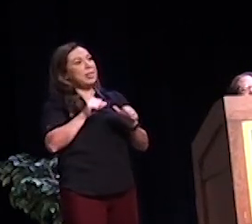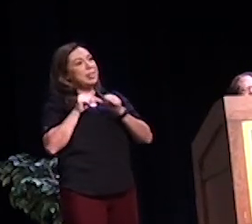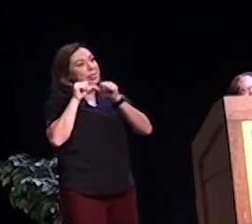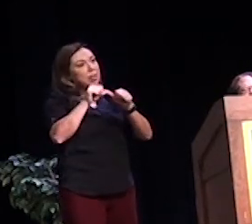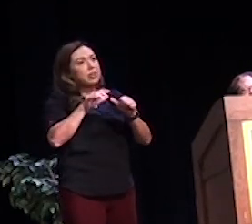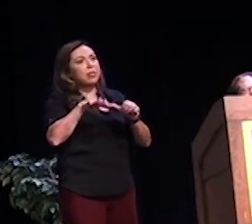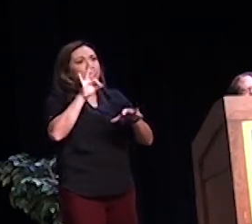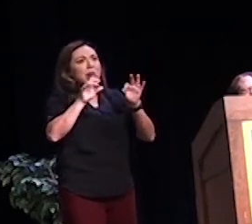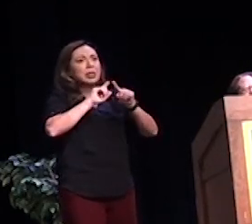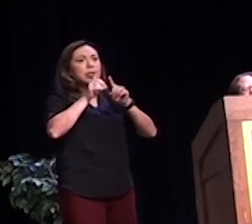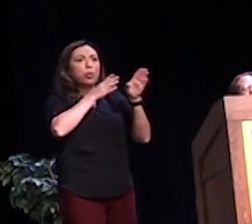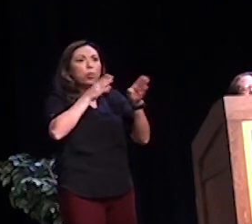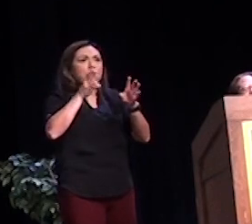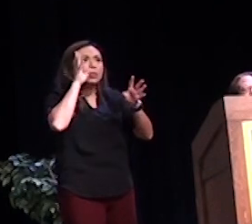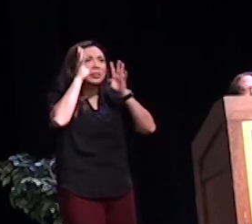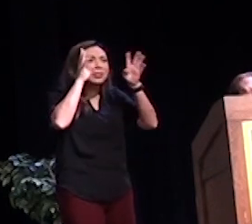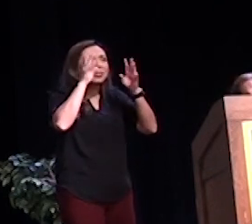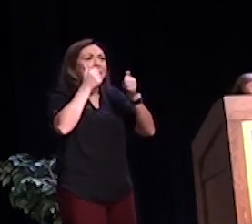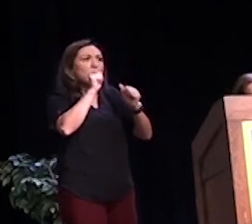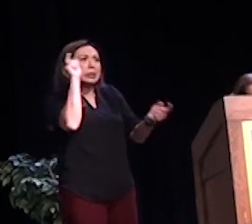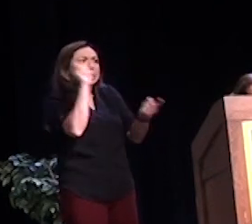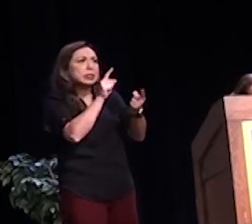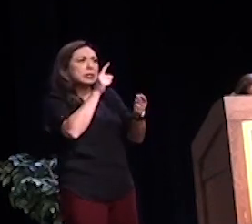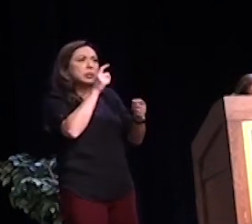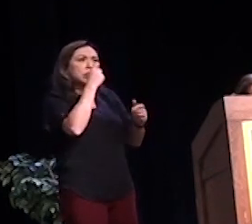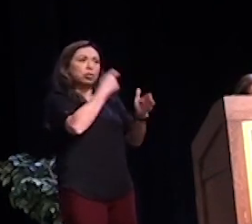be creative to cut costs to